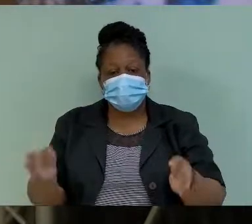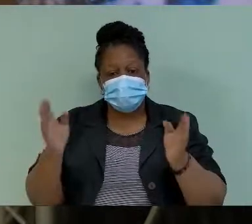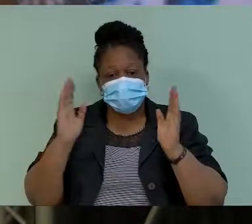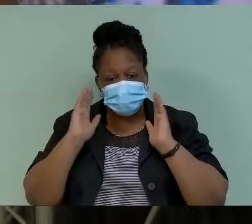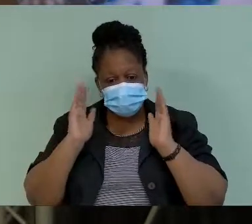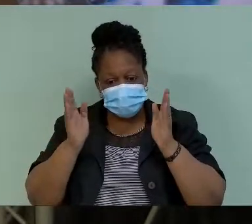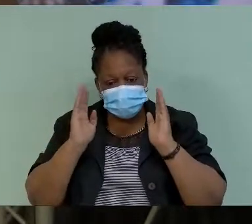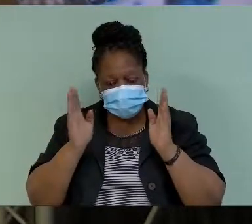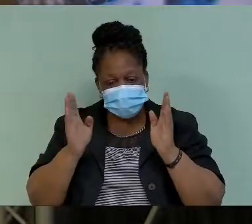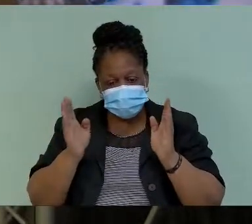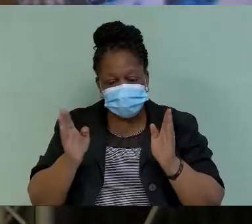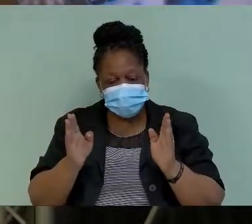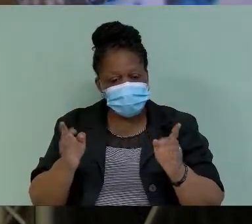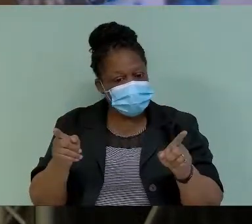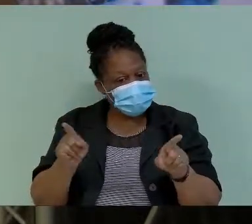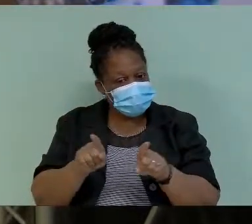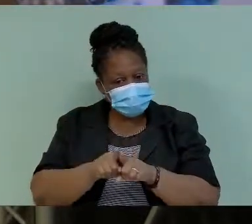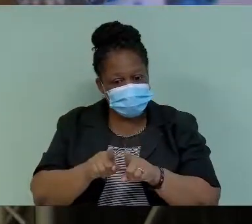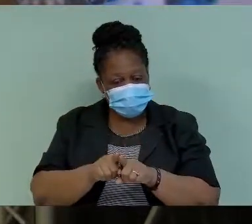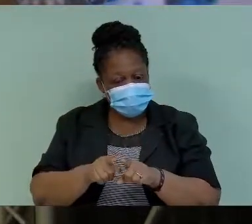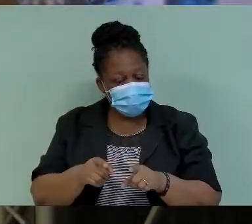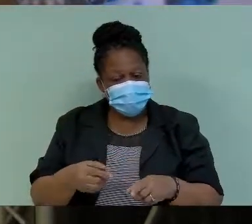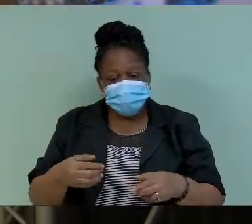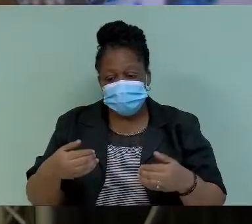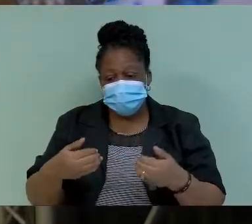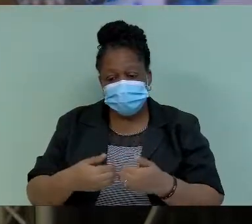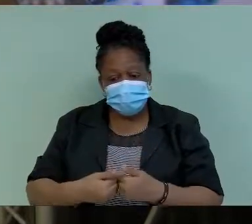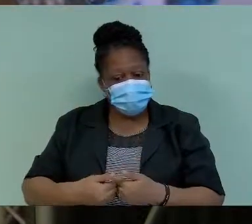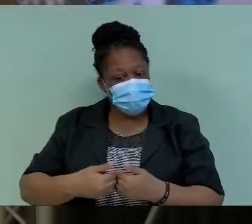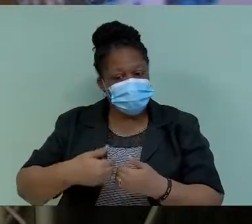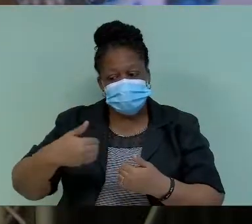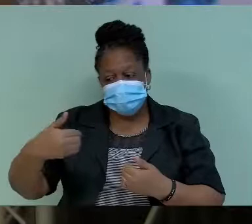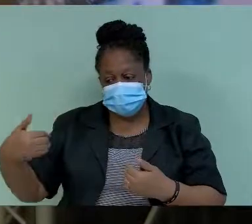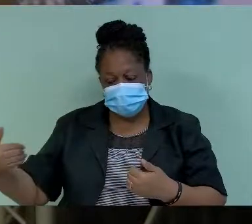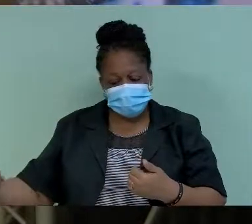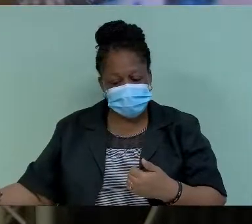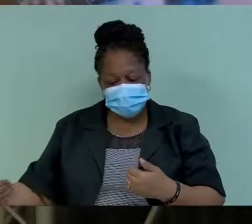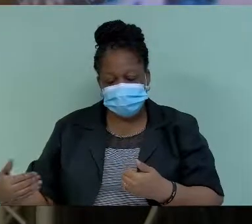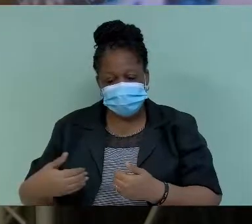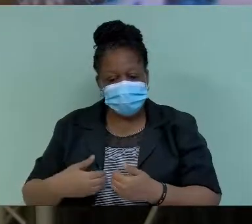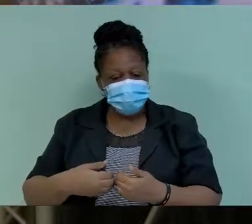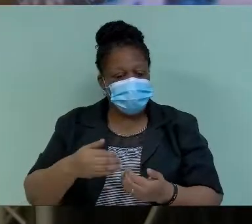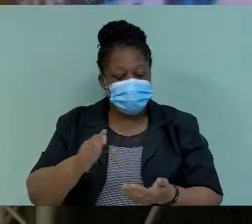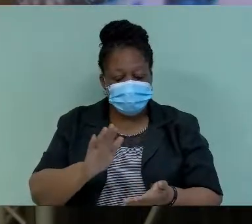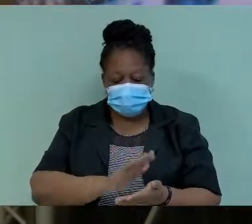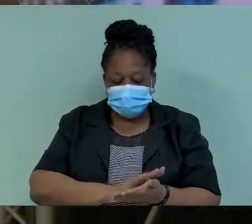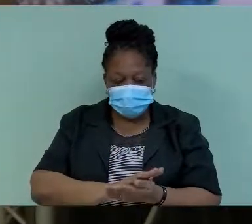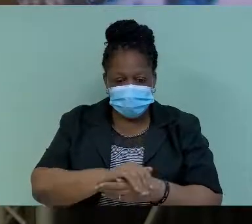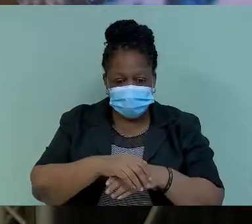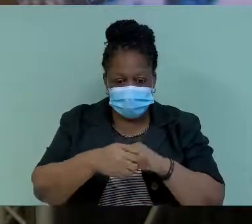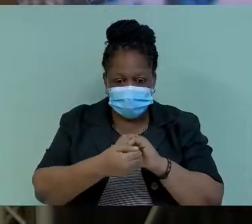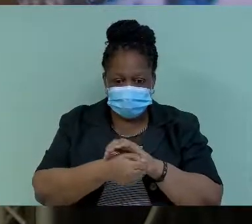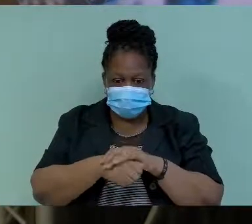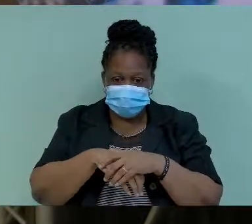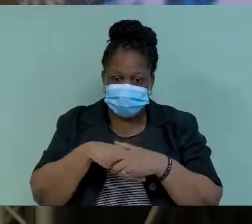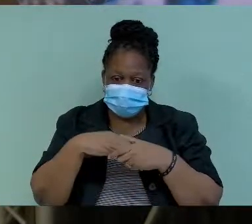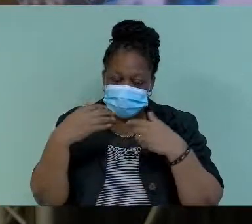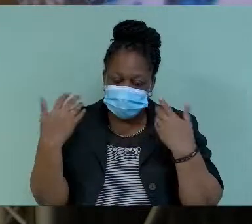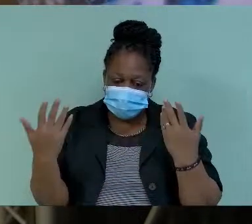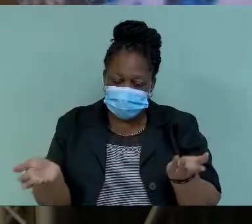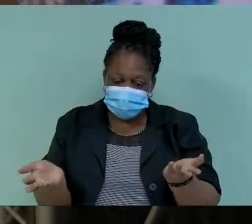observe all the protocols, including proper sanitizing on entrance and